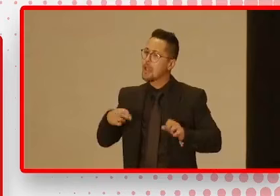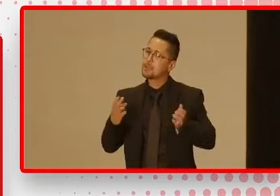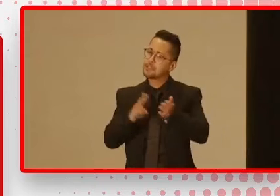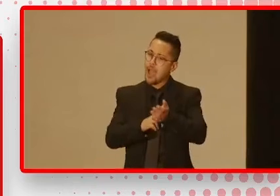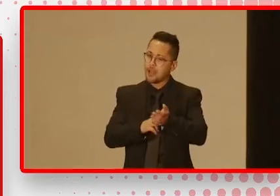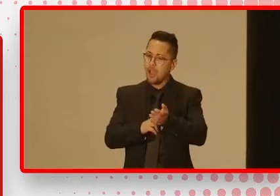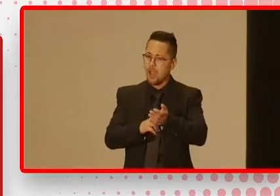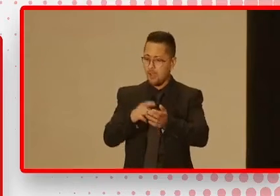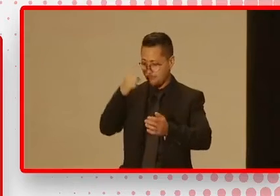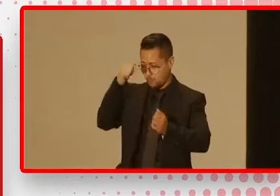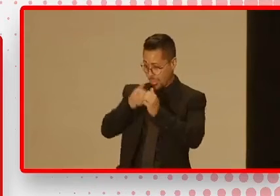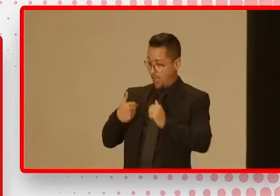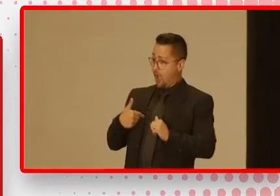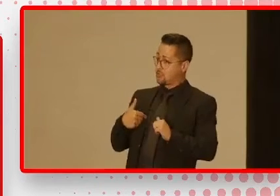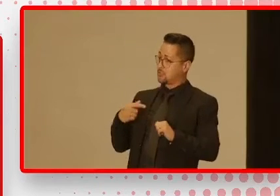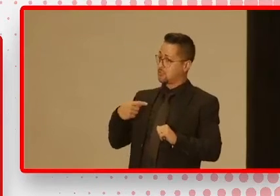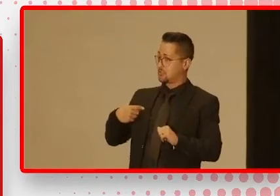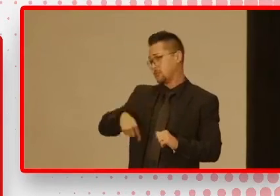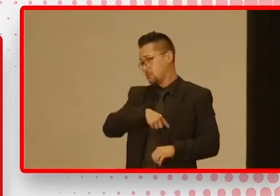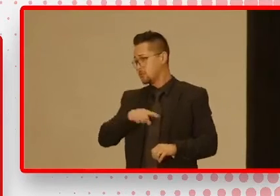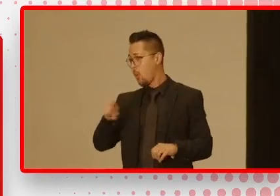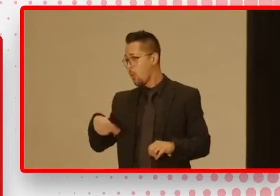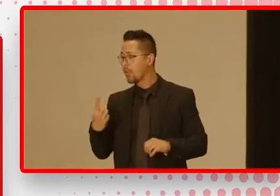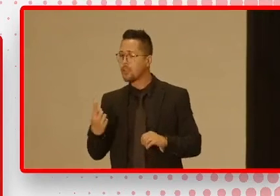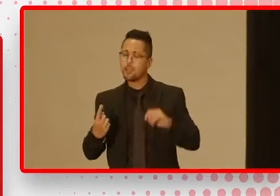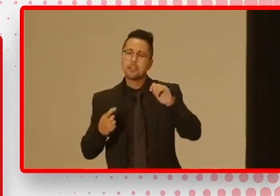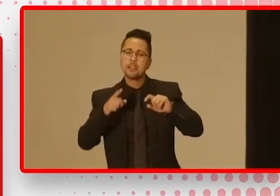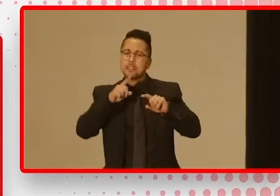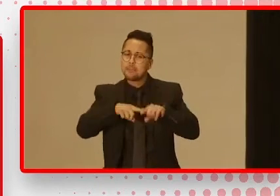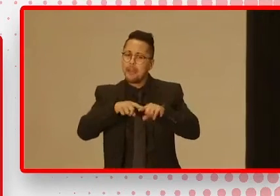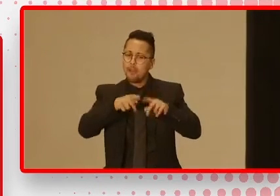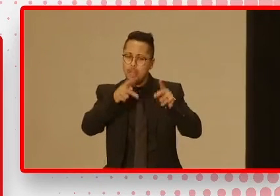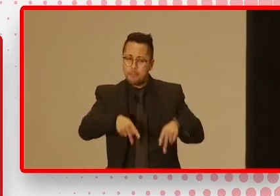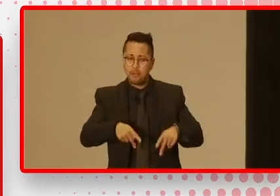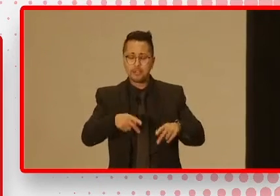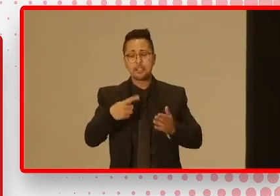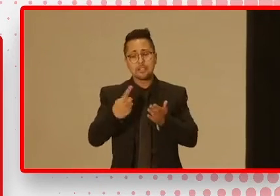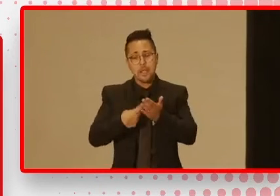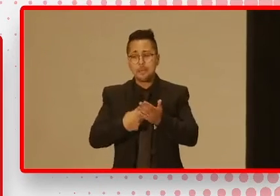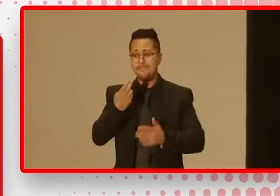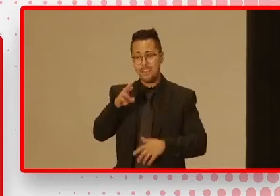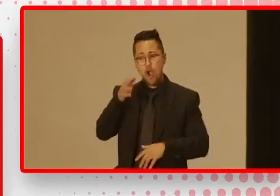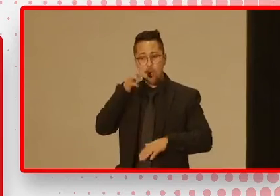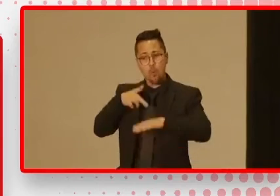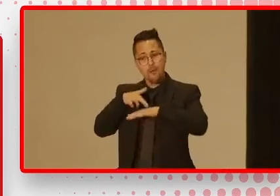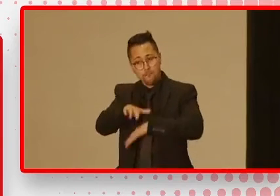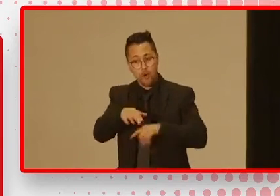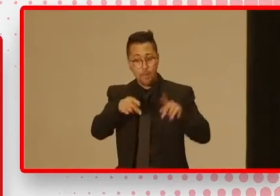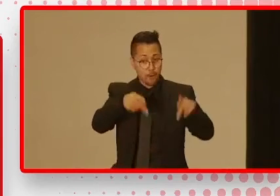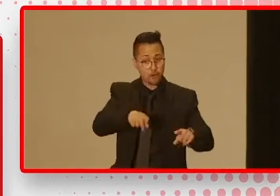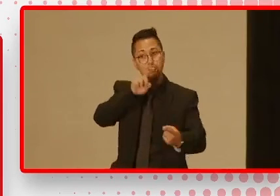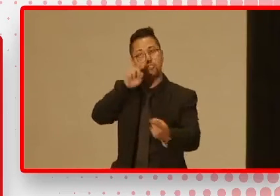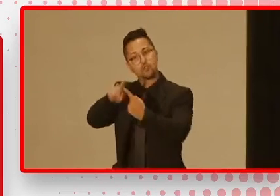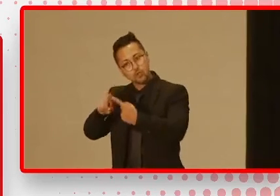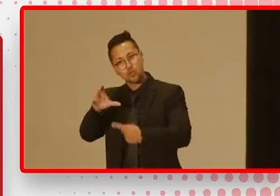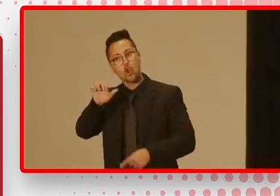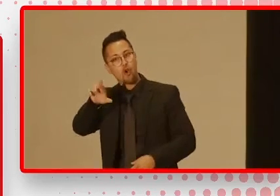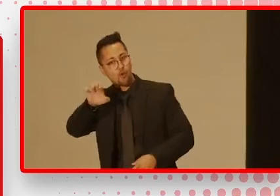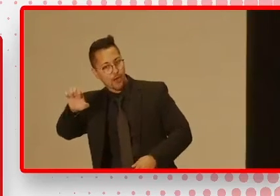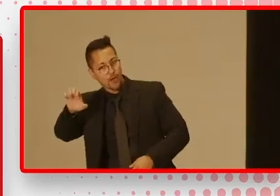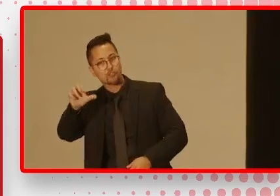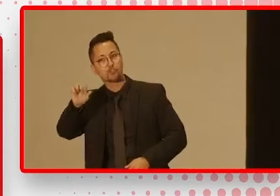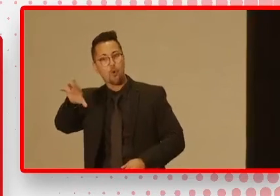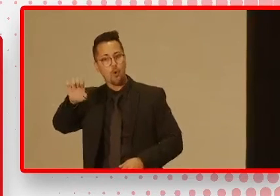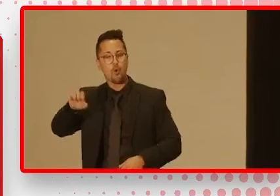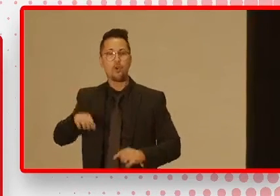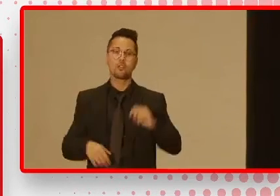lot of times, depending on the individual, sometimes VR may refer individuals to CareerSource because they do have some of the employability